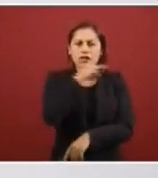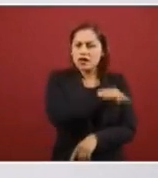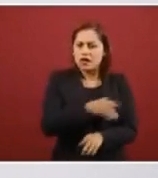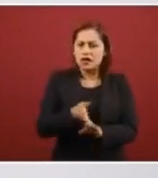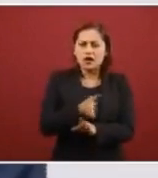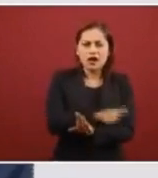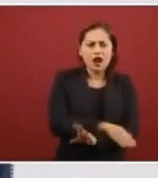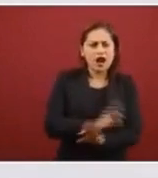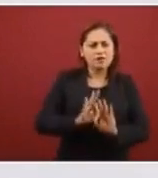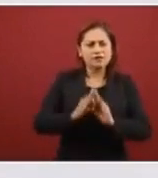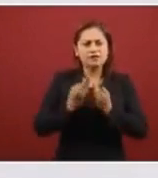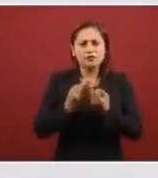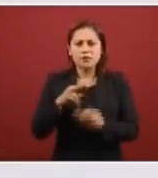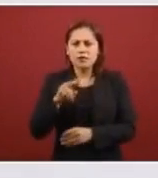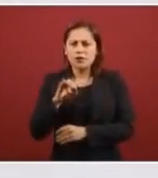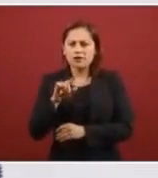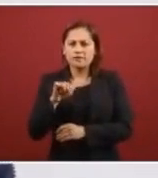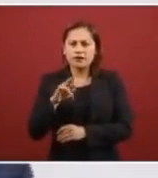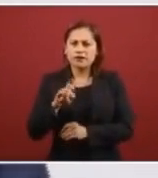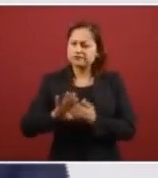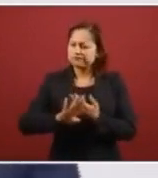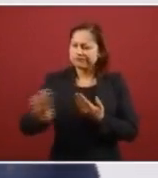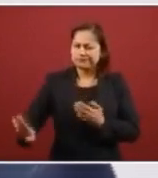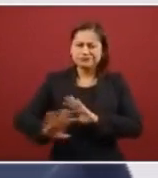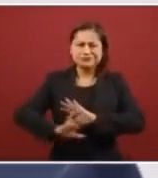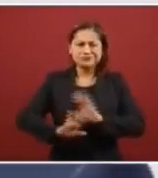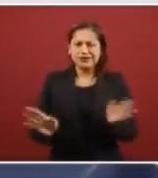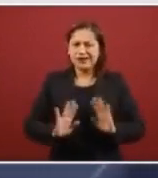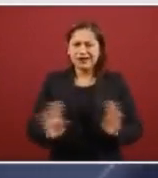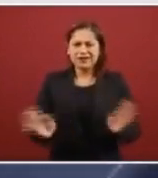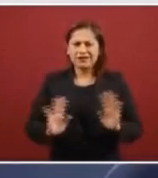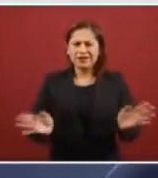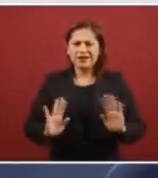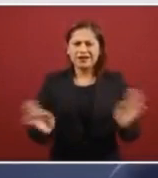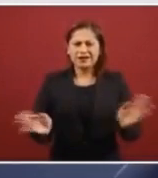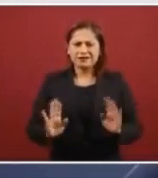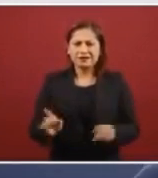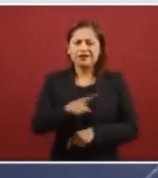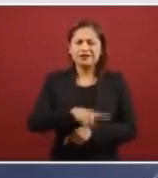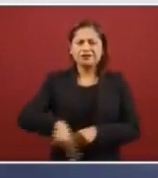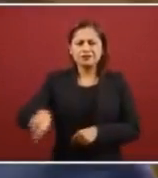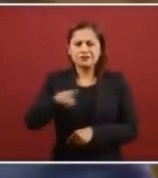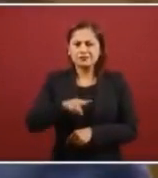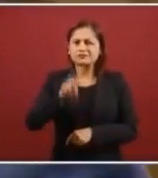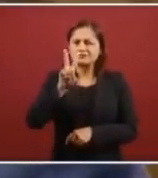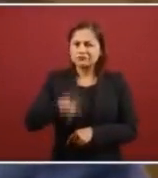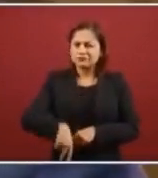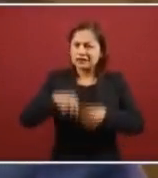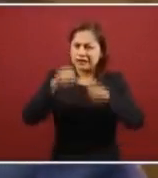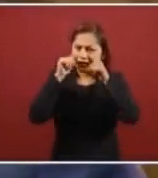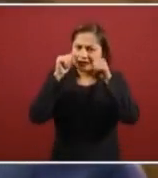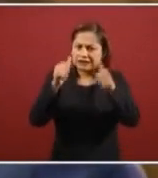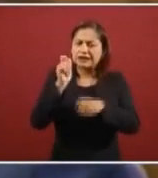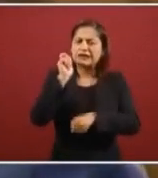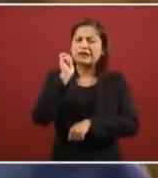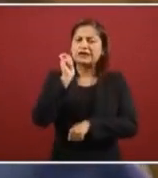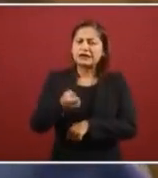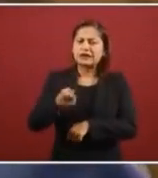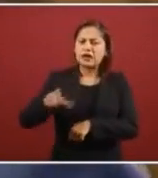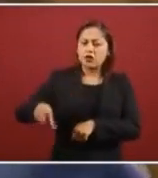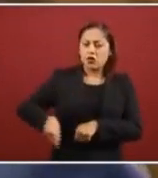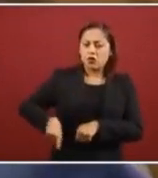hypocrisy and neoliberal hypocrisy that the state needs to